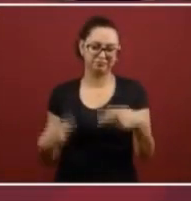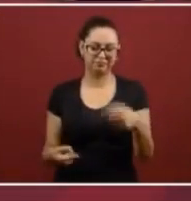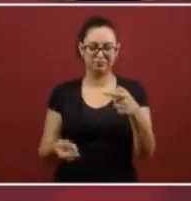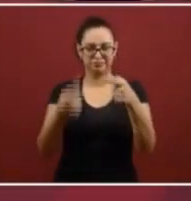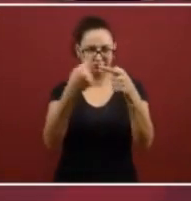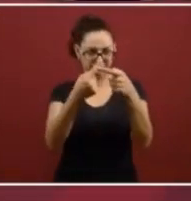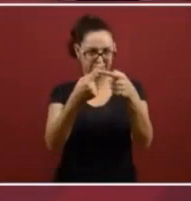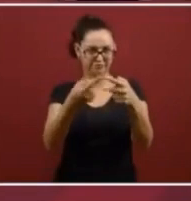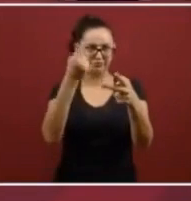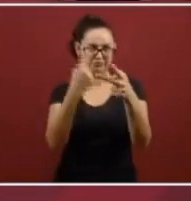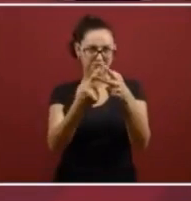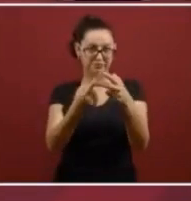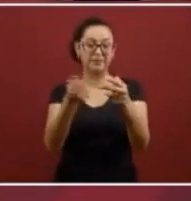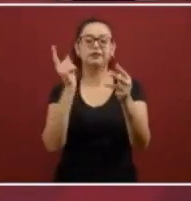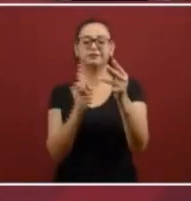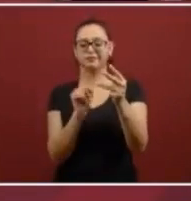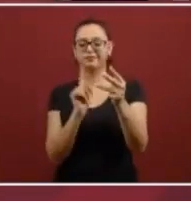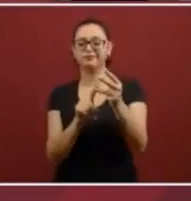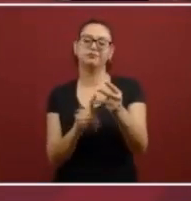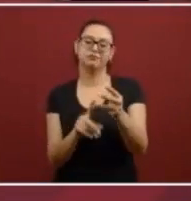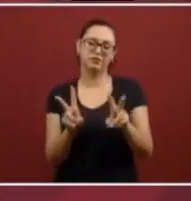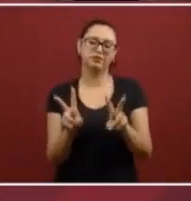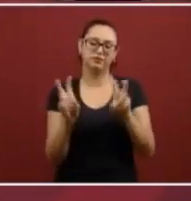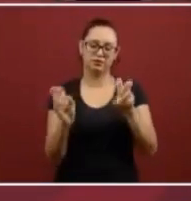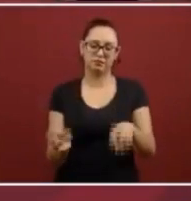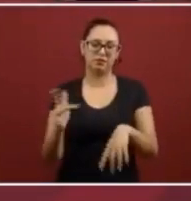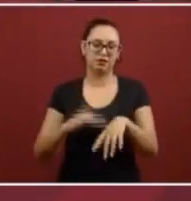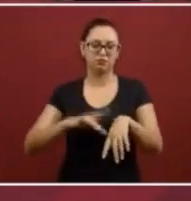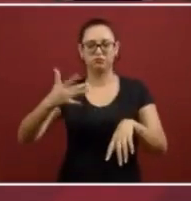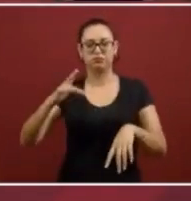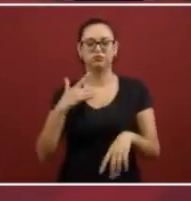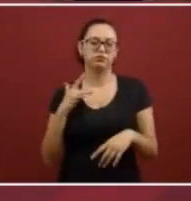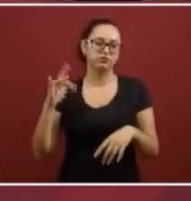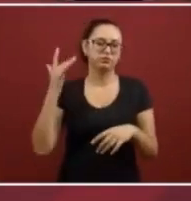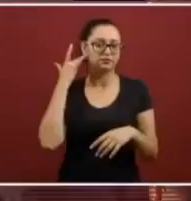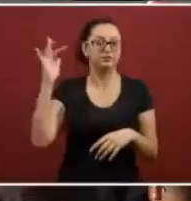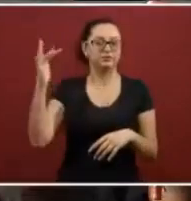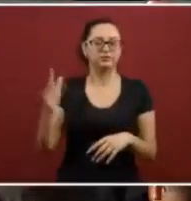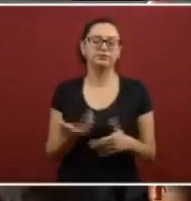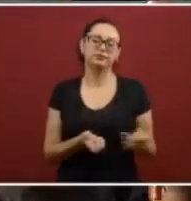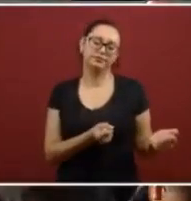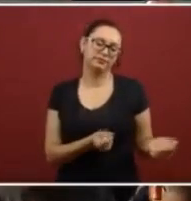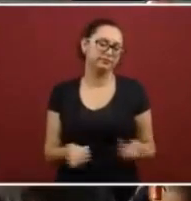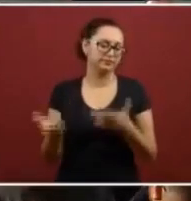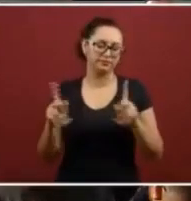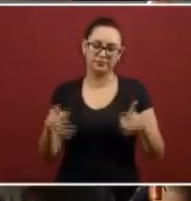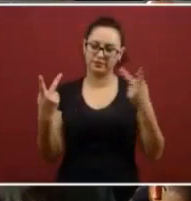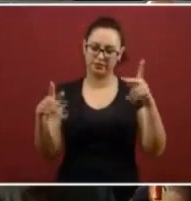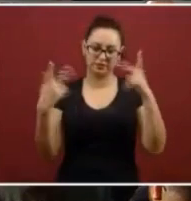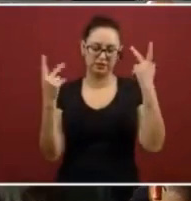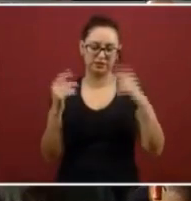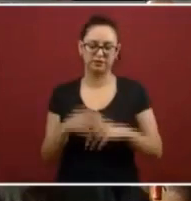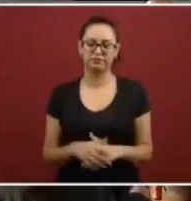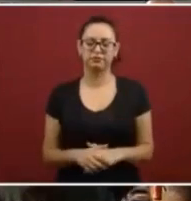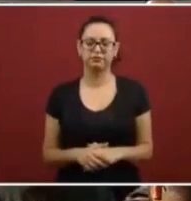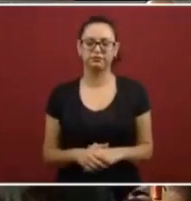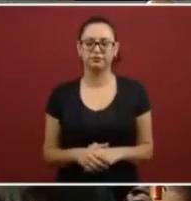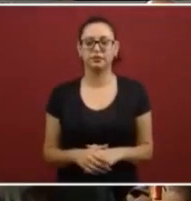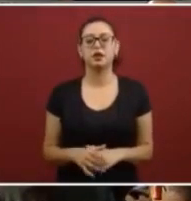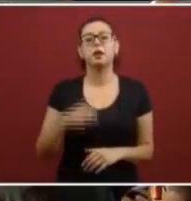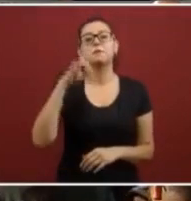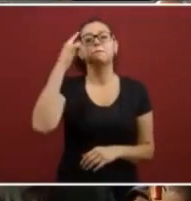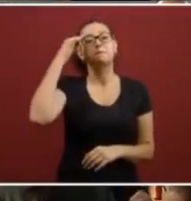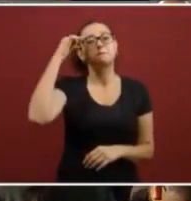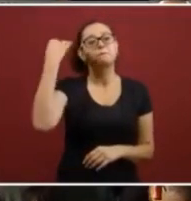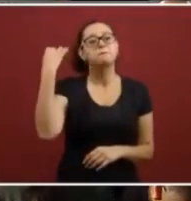fase de la subasta, pues en darles un destino. Esto, la instrucción del señor presidente es que se destine a los